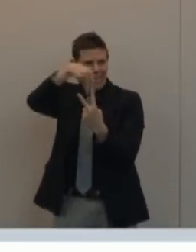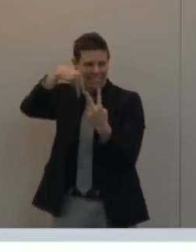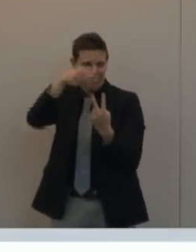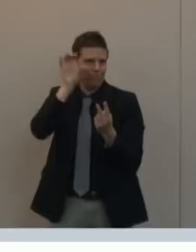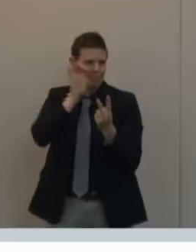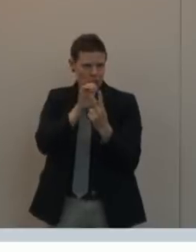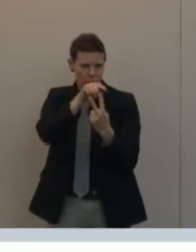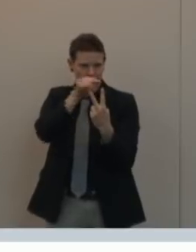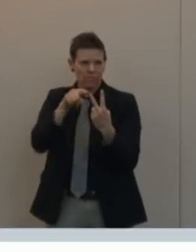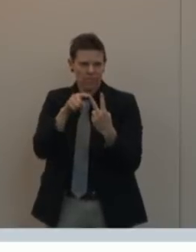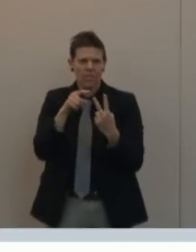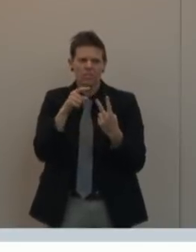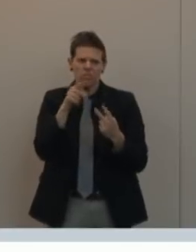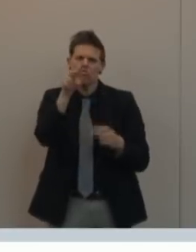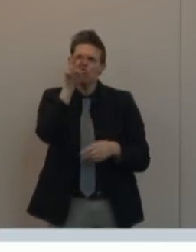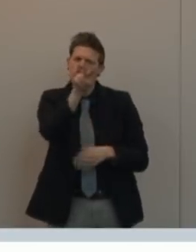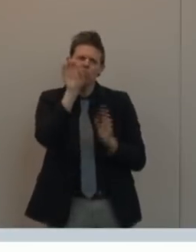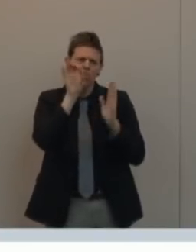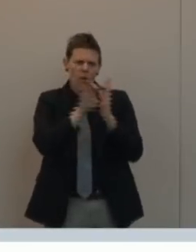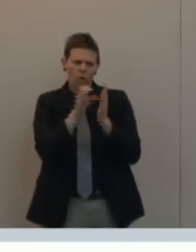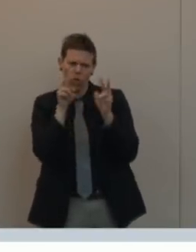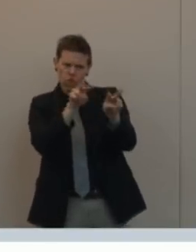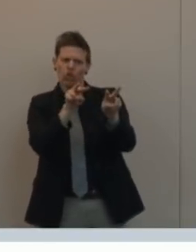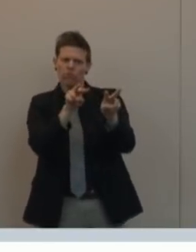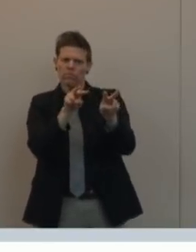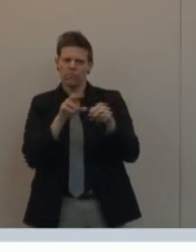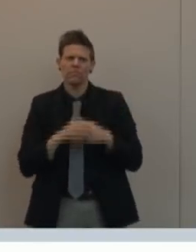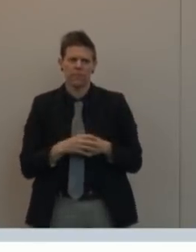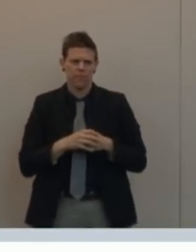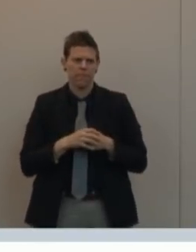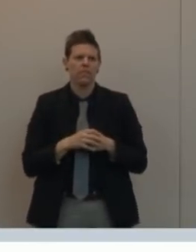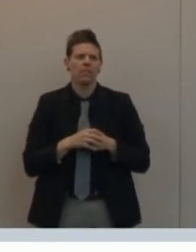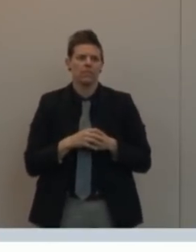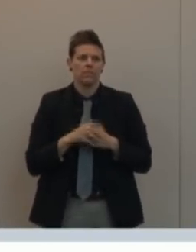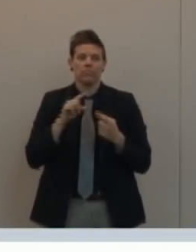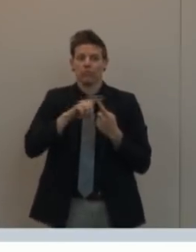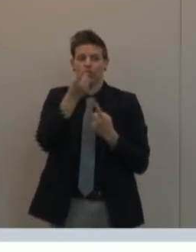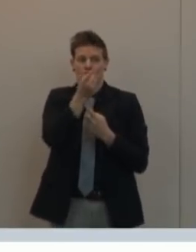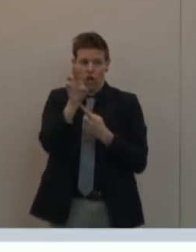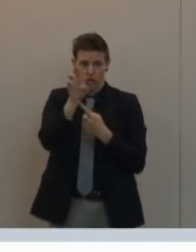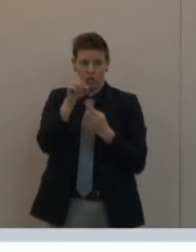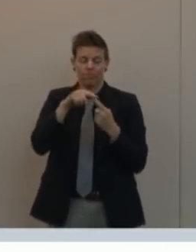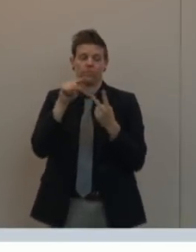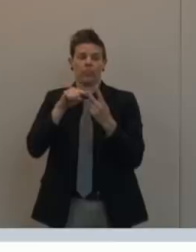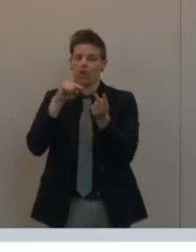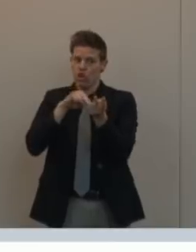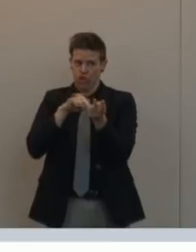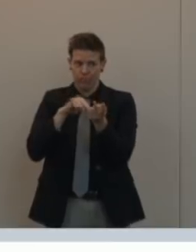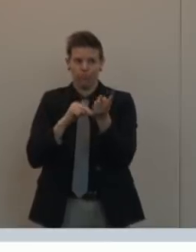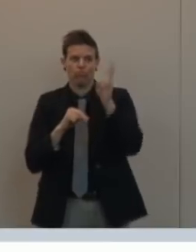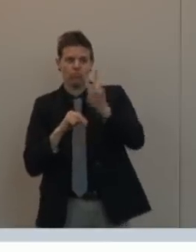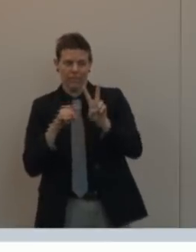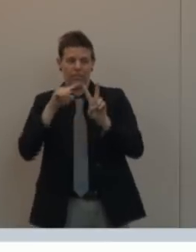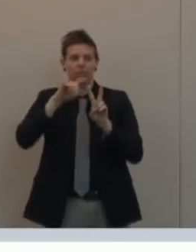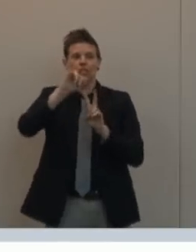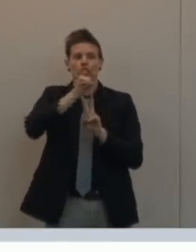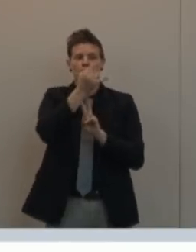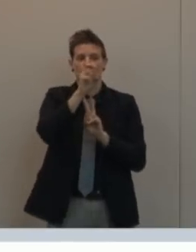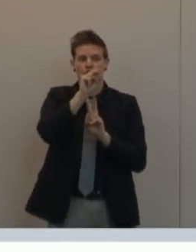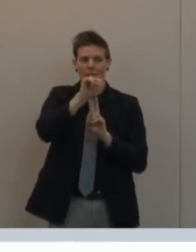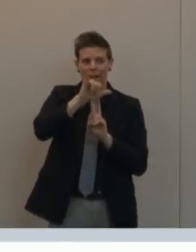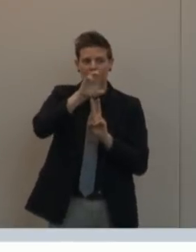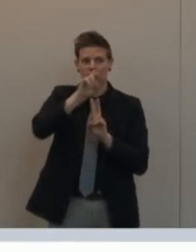this photo because this is a doctor and a nurse. The nurse is Jenny Rodriguez and the physician is